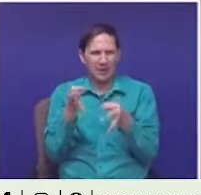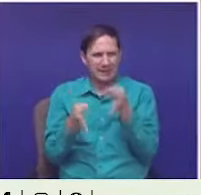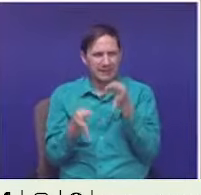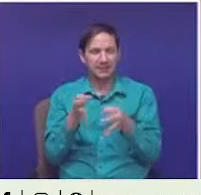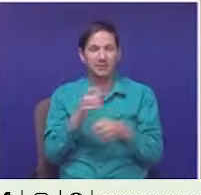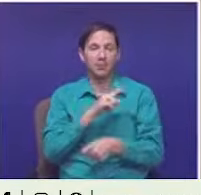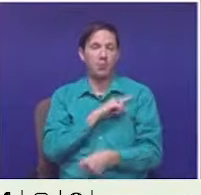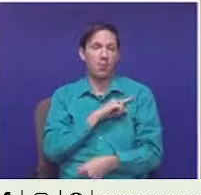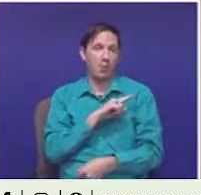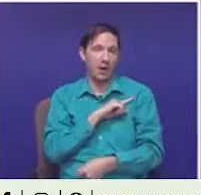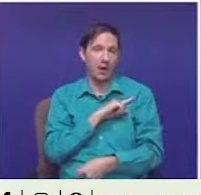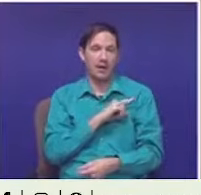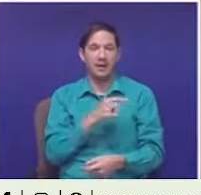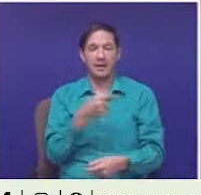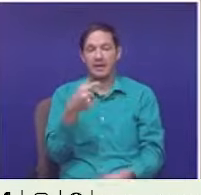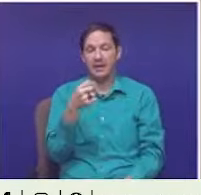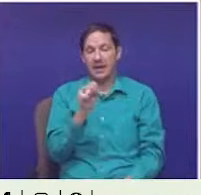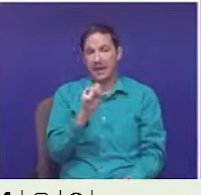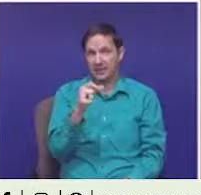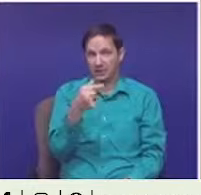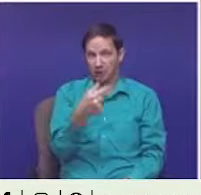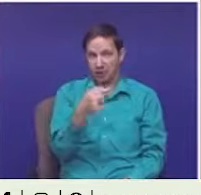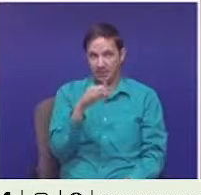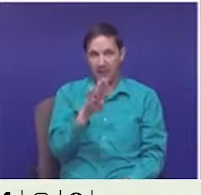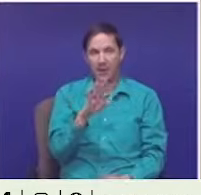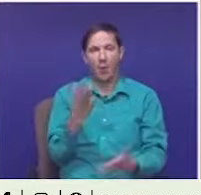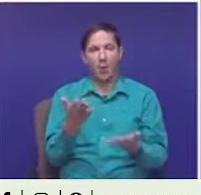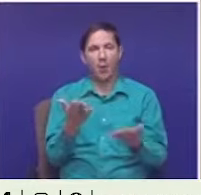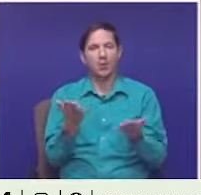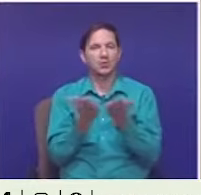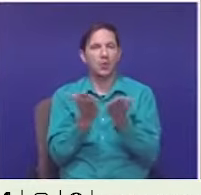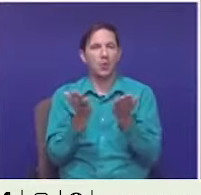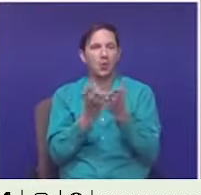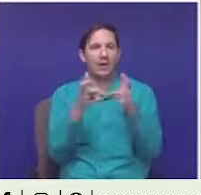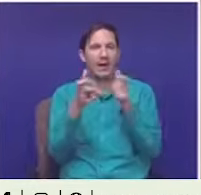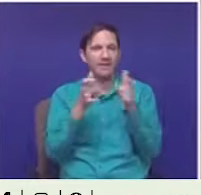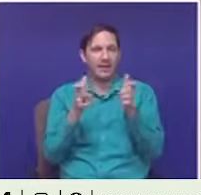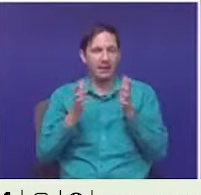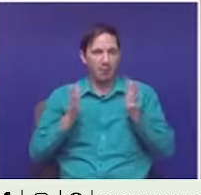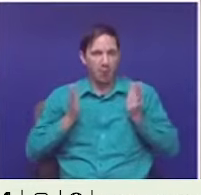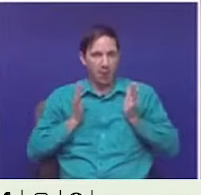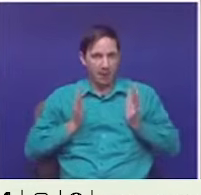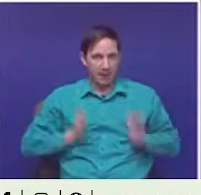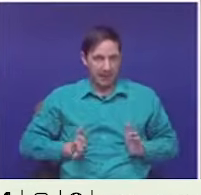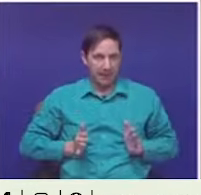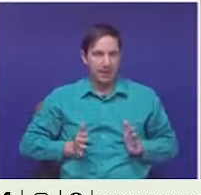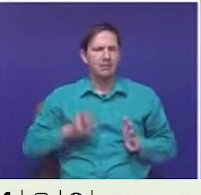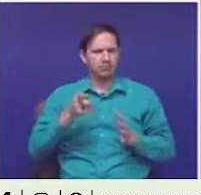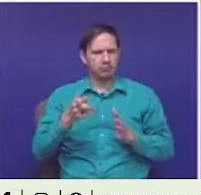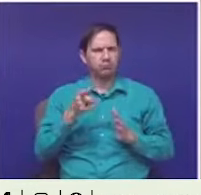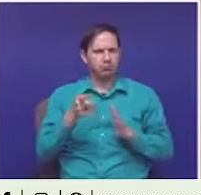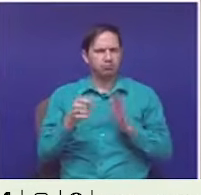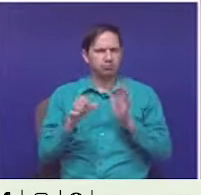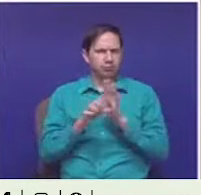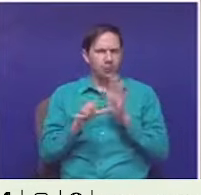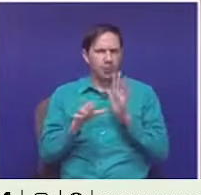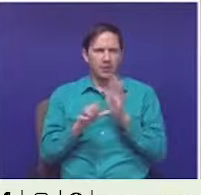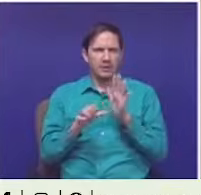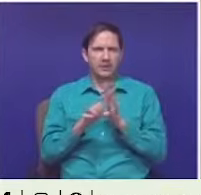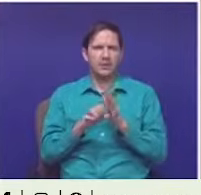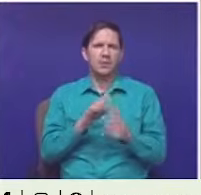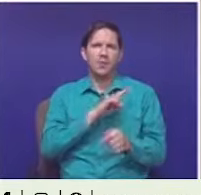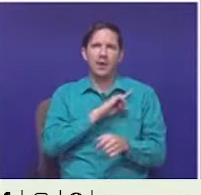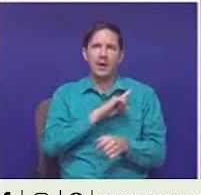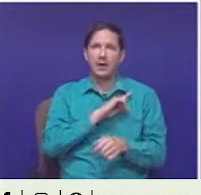most organized democratic institutions of our schooling system. And the reason why that is because one, you want